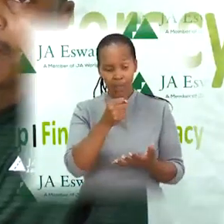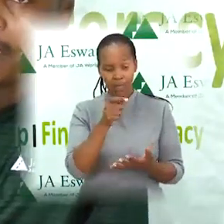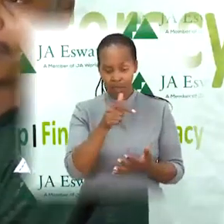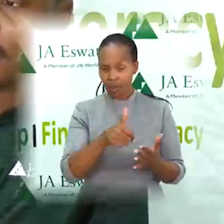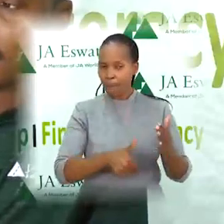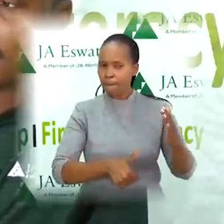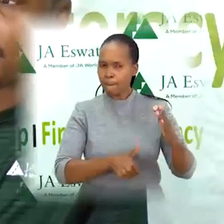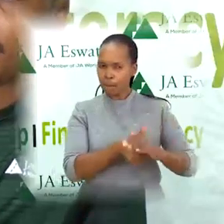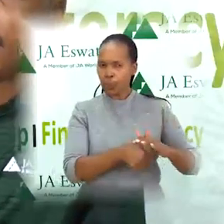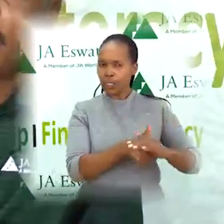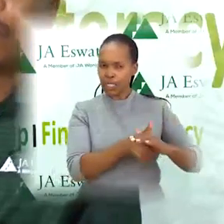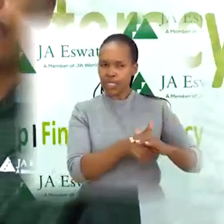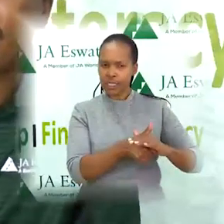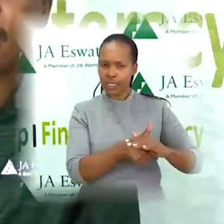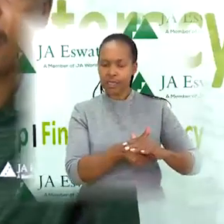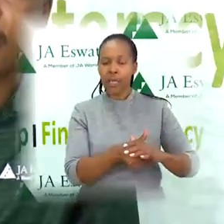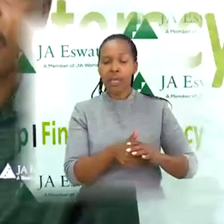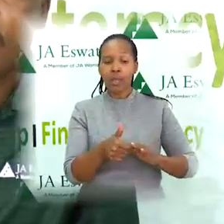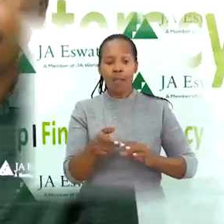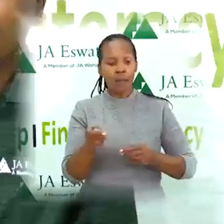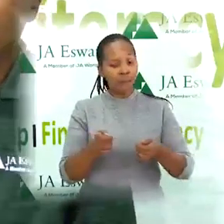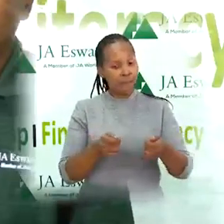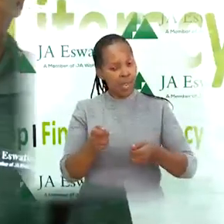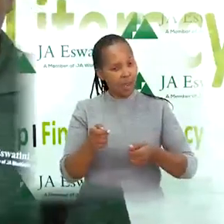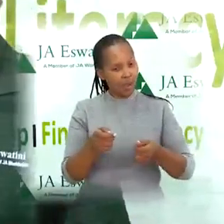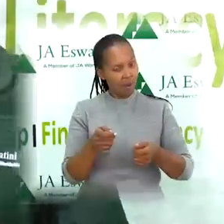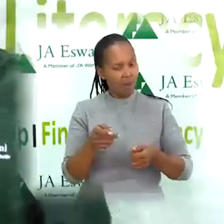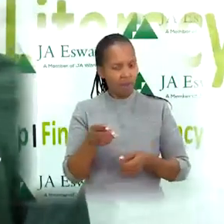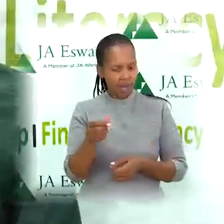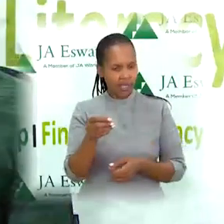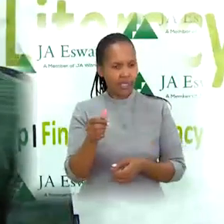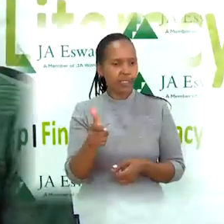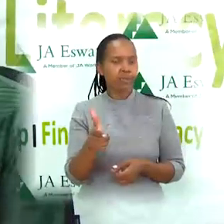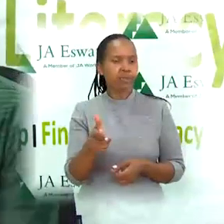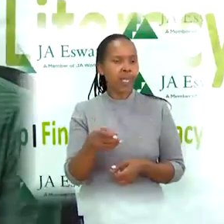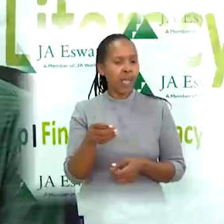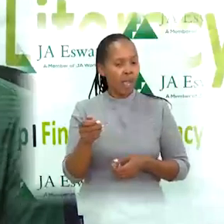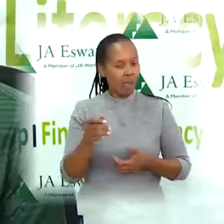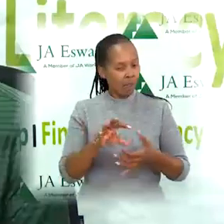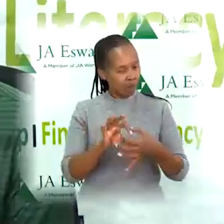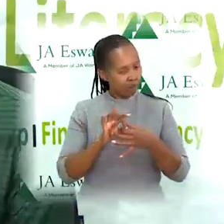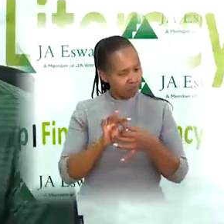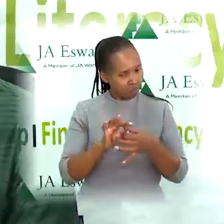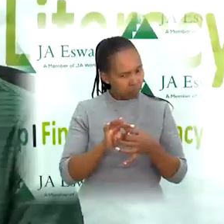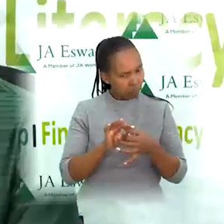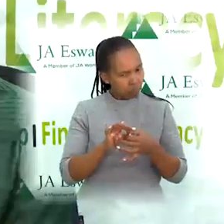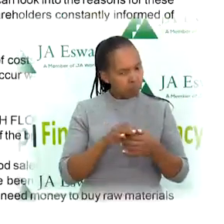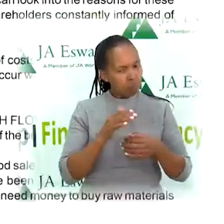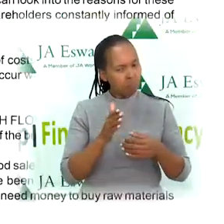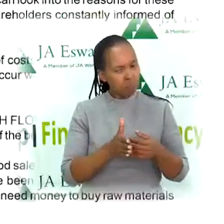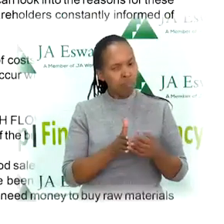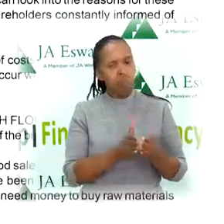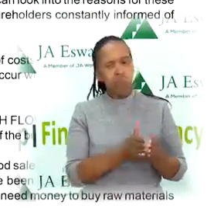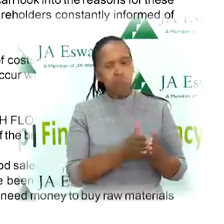a finance system has for a company to run well. If you don't have a budget,